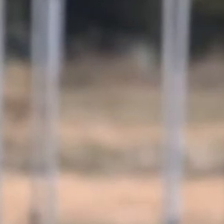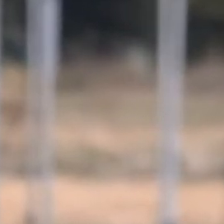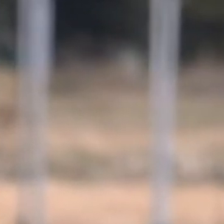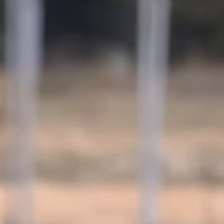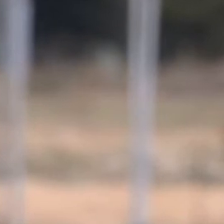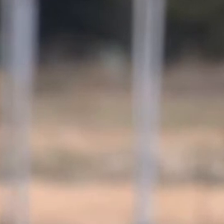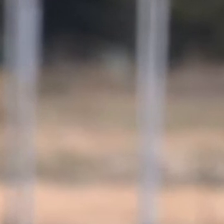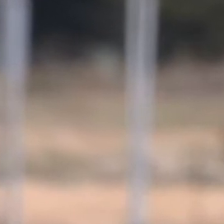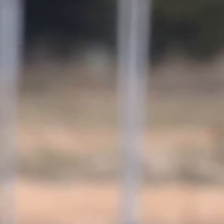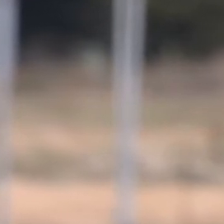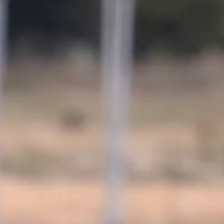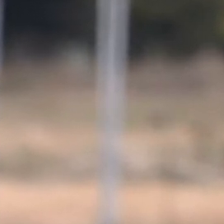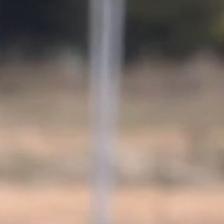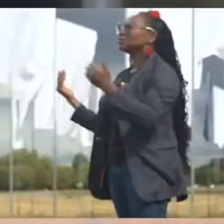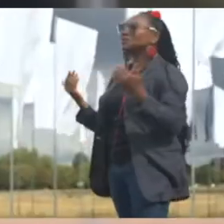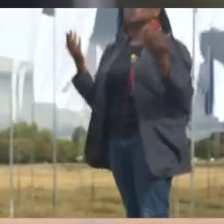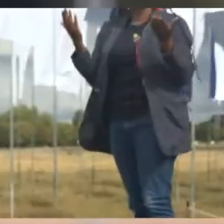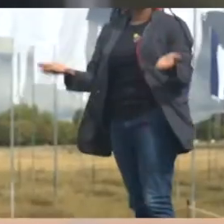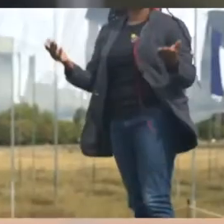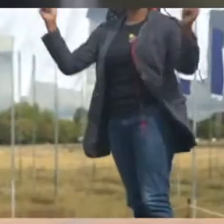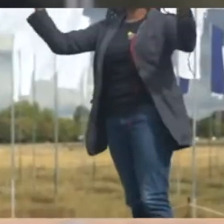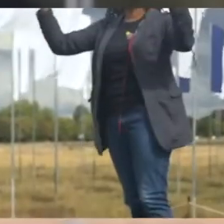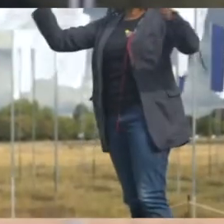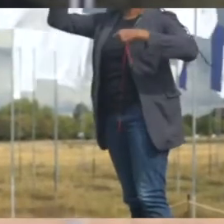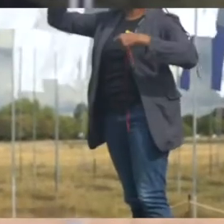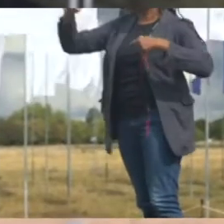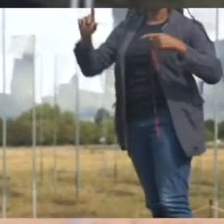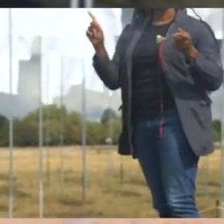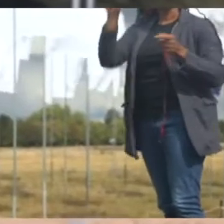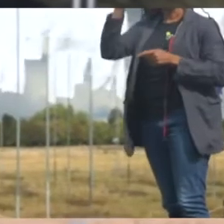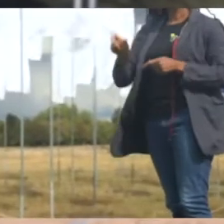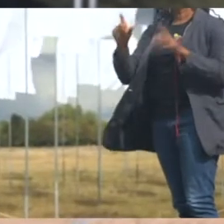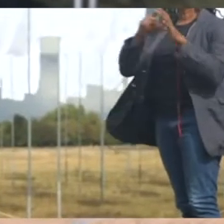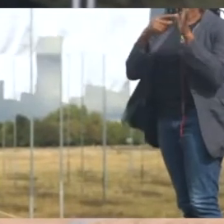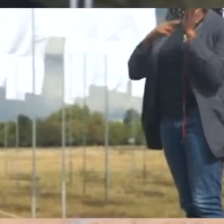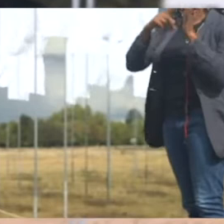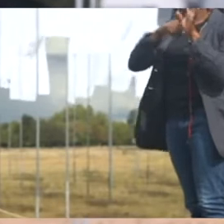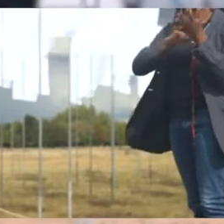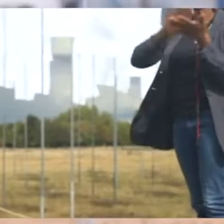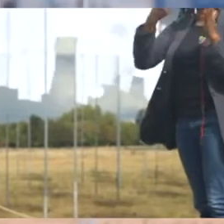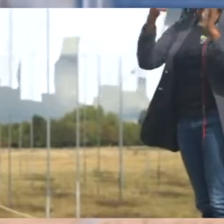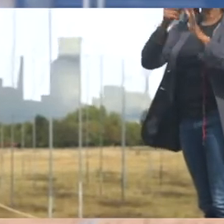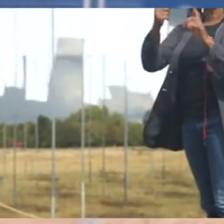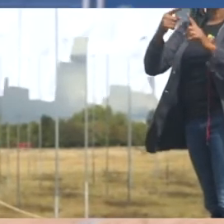Good afternoon and welcome to today's ceremony. My name is Councillor Danny Thorpe and I'm the leader of the Royal Borough of Greenwich.